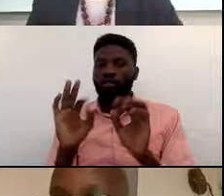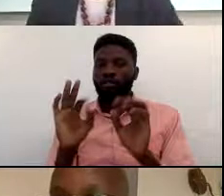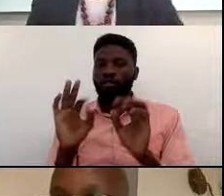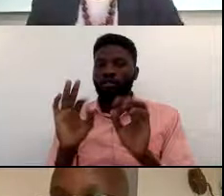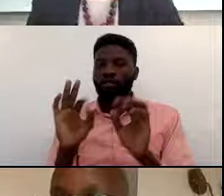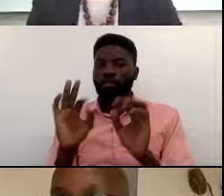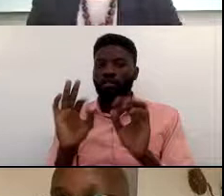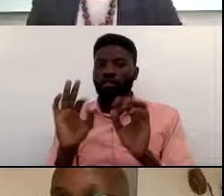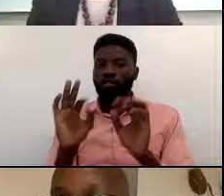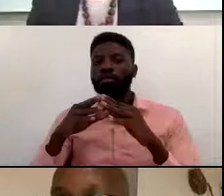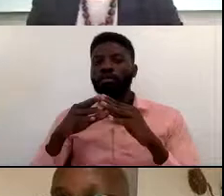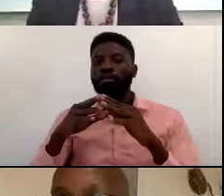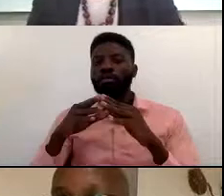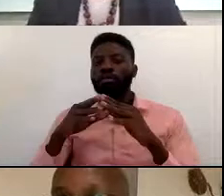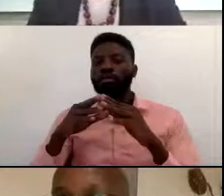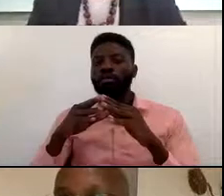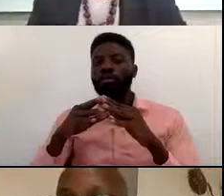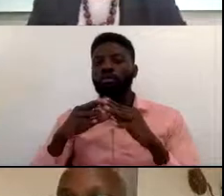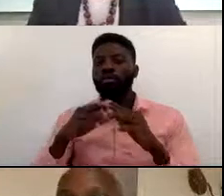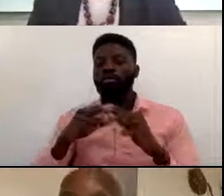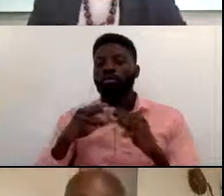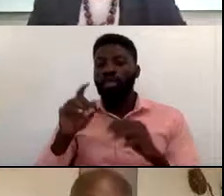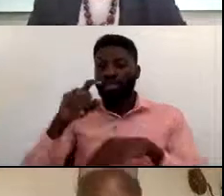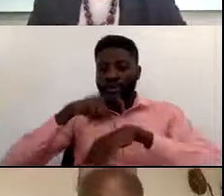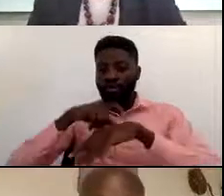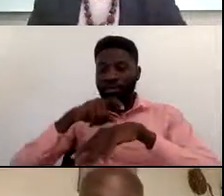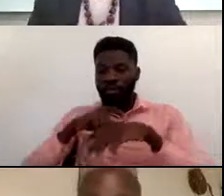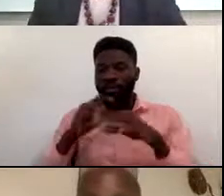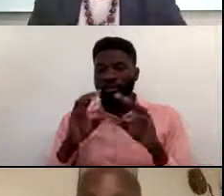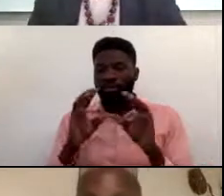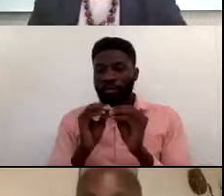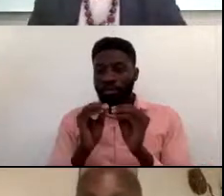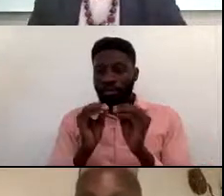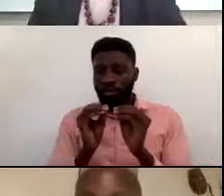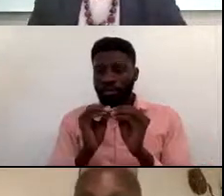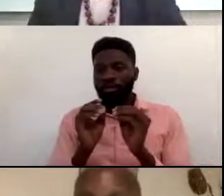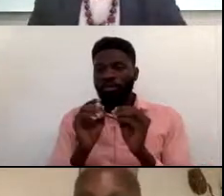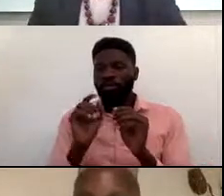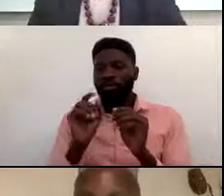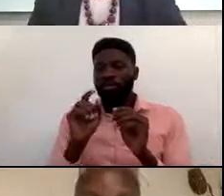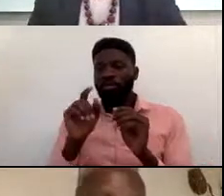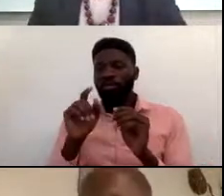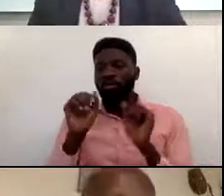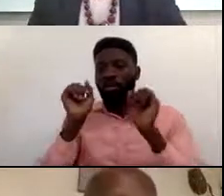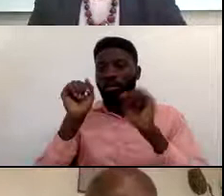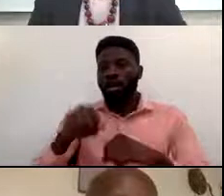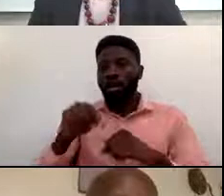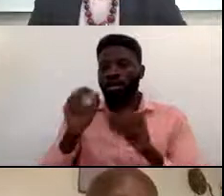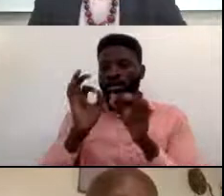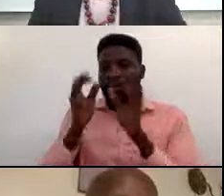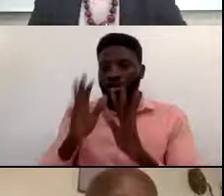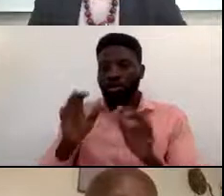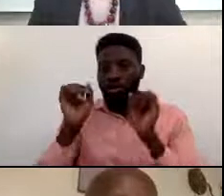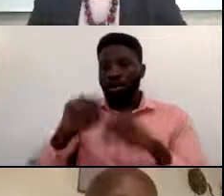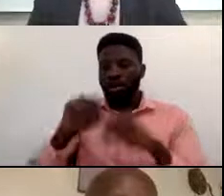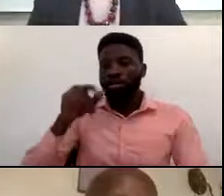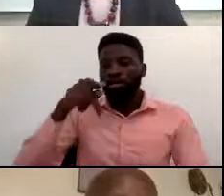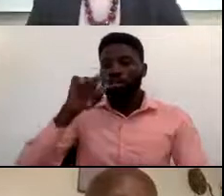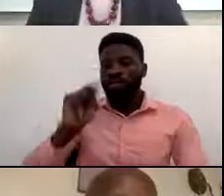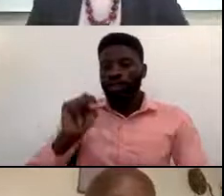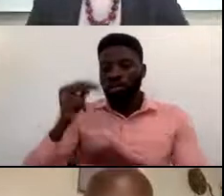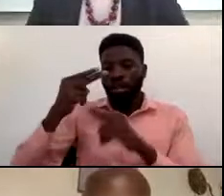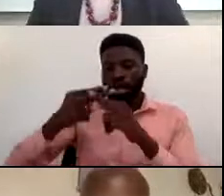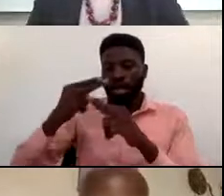available during the whole call, so you can feel free to pin the sign language interpreter who's under the name of